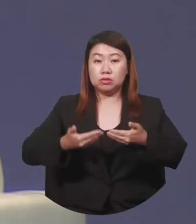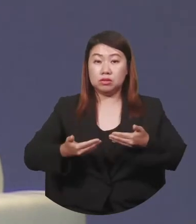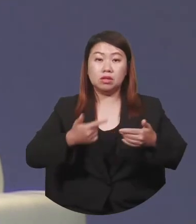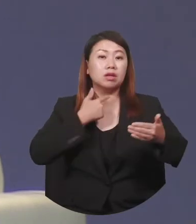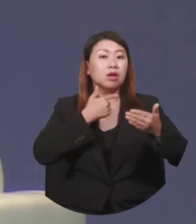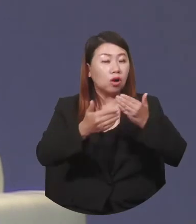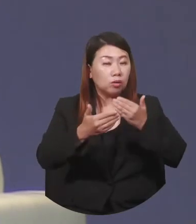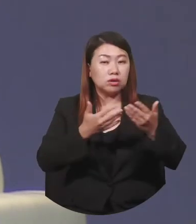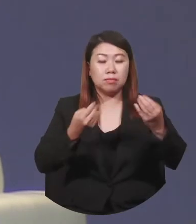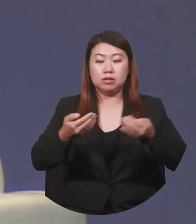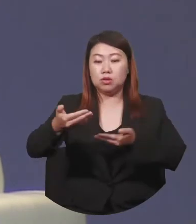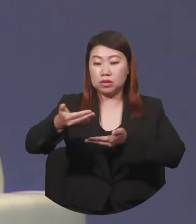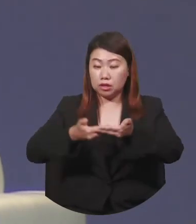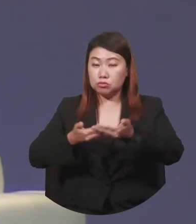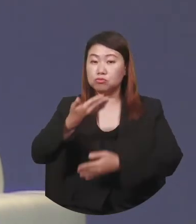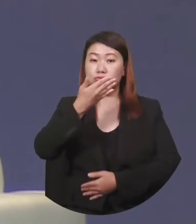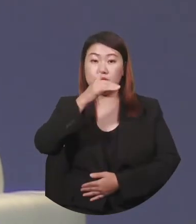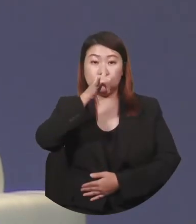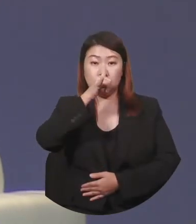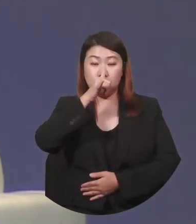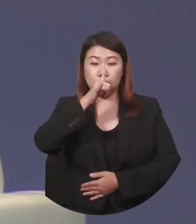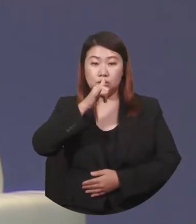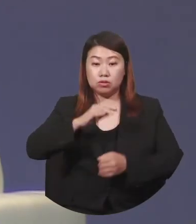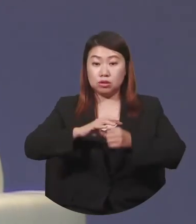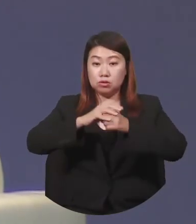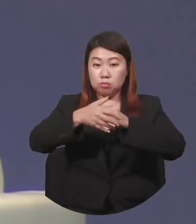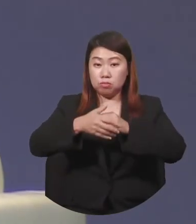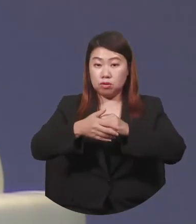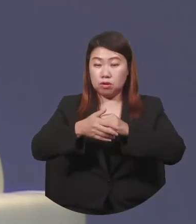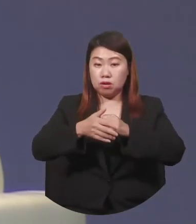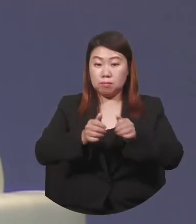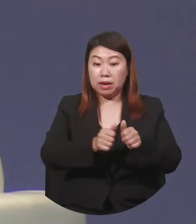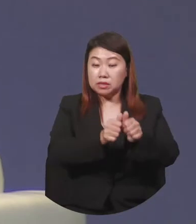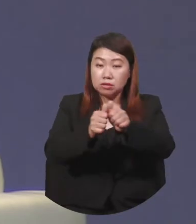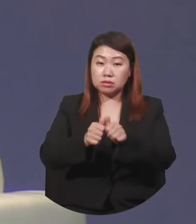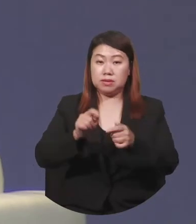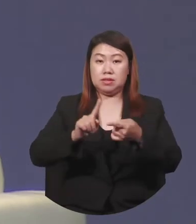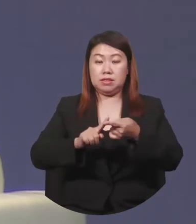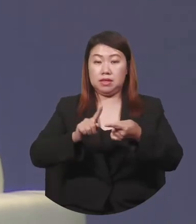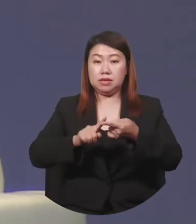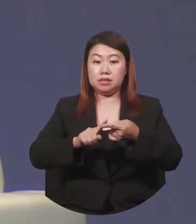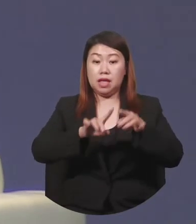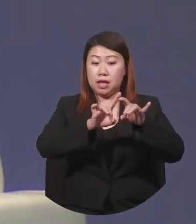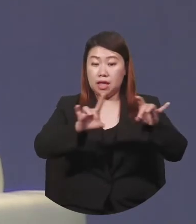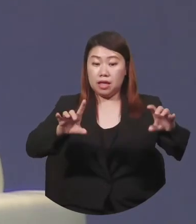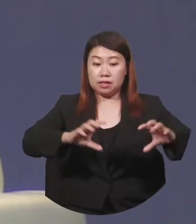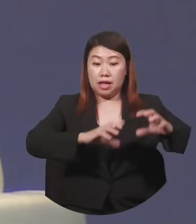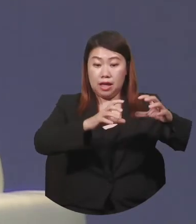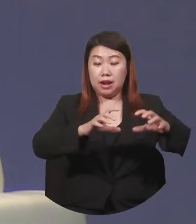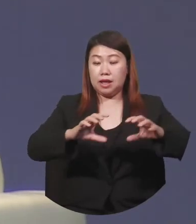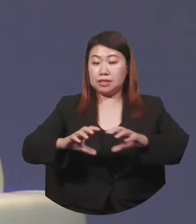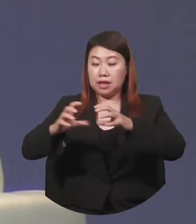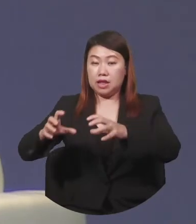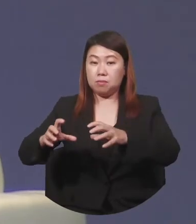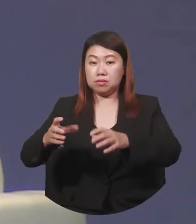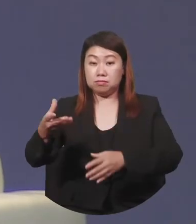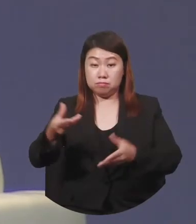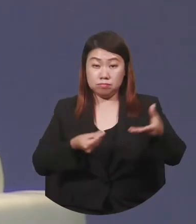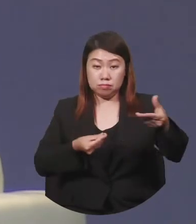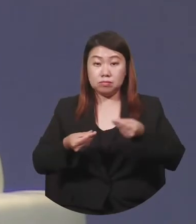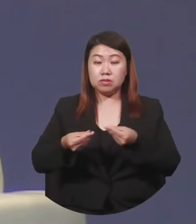achieve the global partnership together based on the context of the speaker and practical